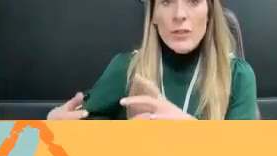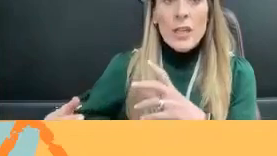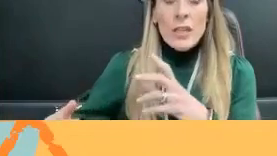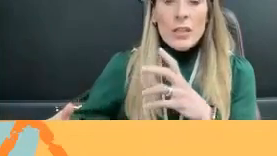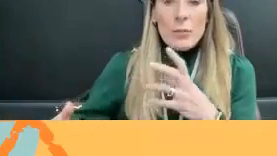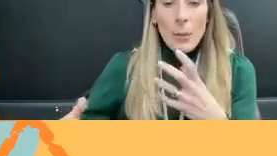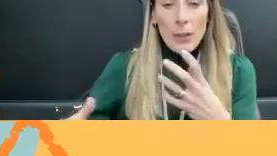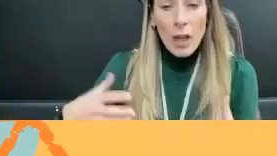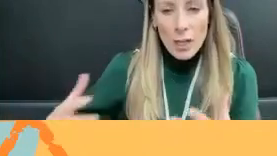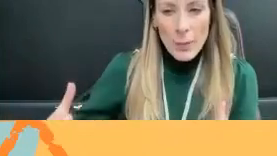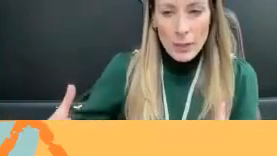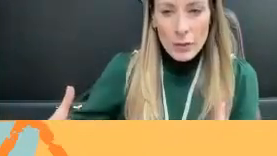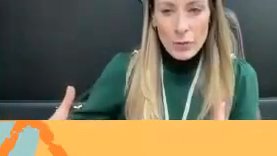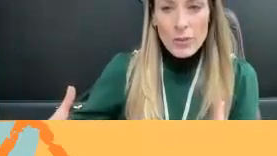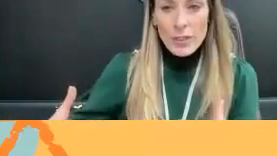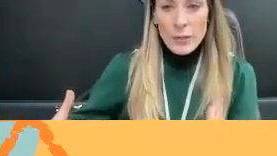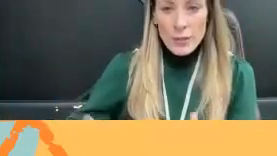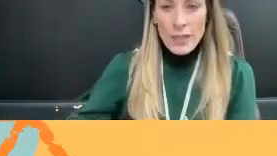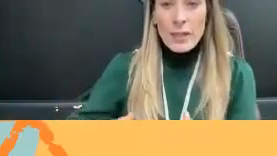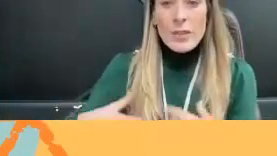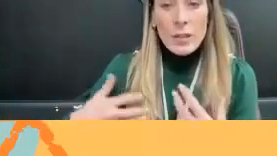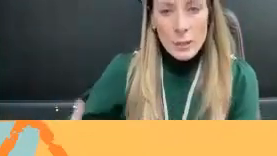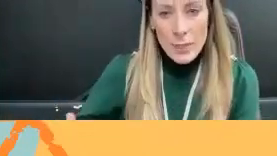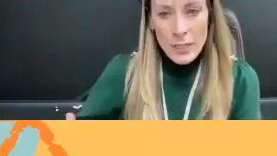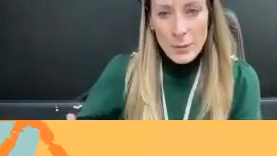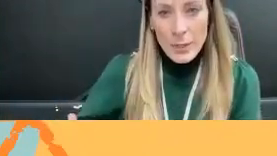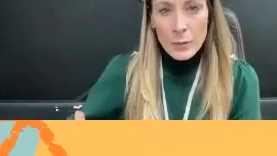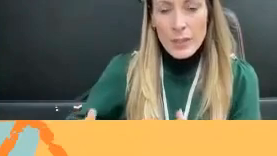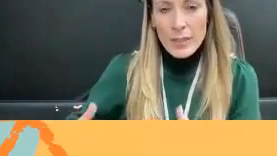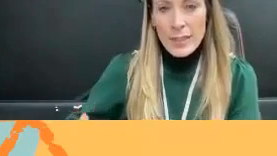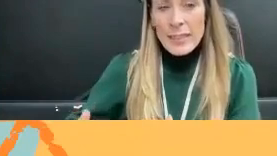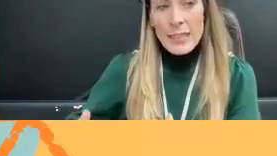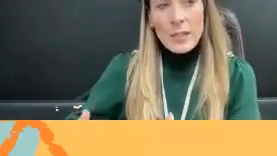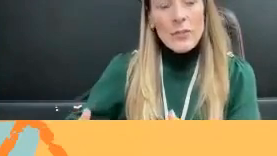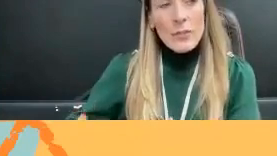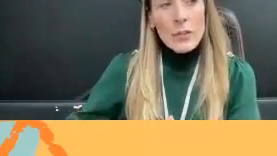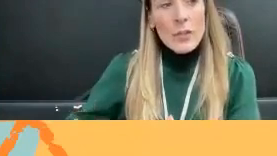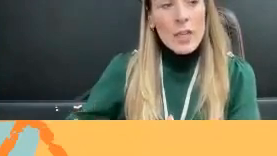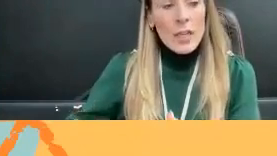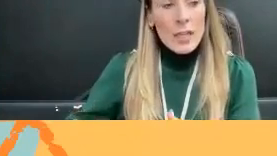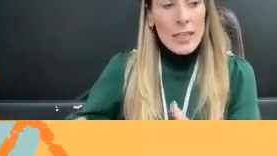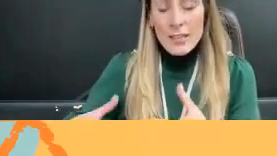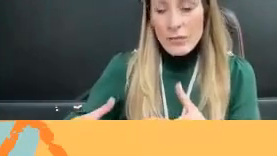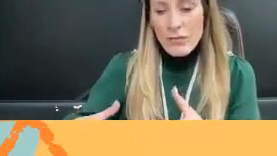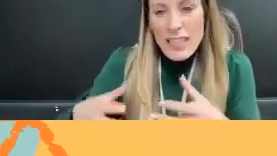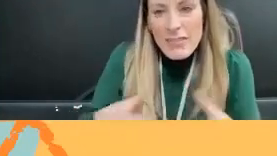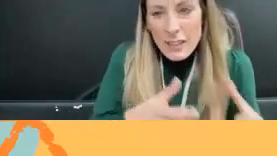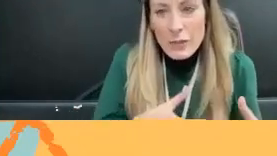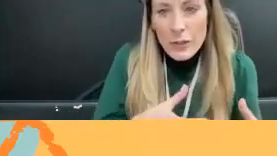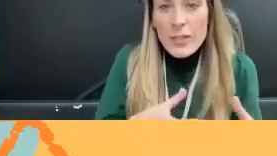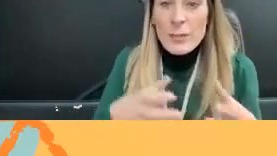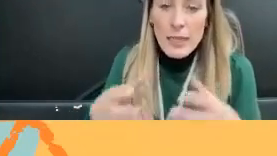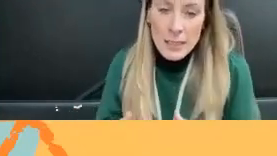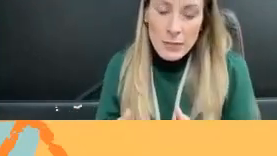sugary foods. You've probably all heard about ultra processed foods now. There's a lot in the media about them, but this idea of food that isn't